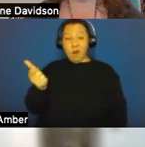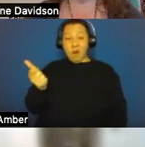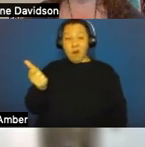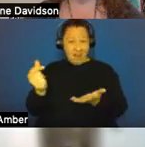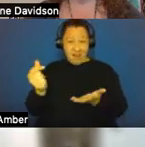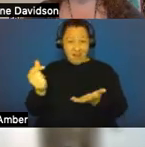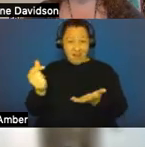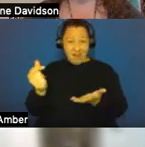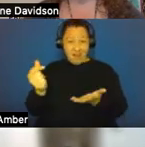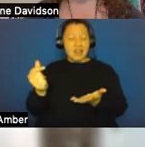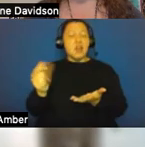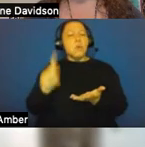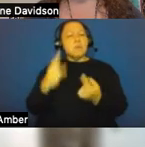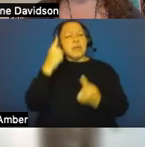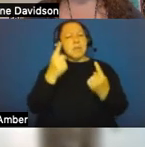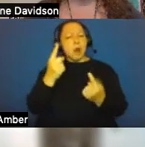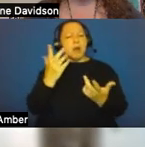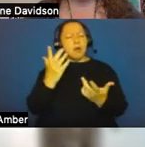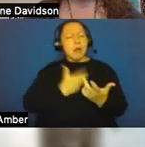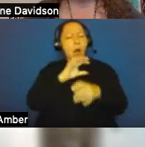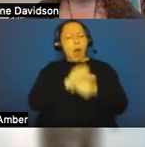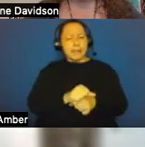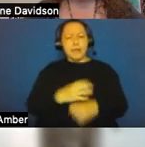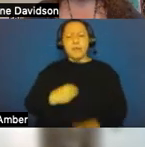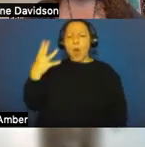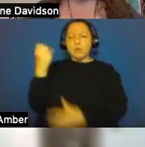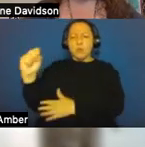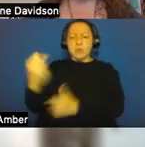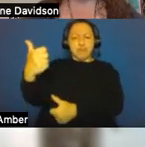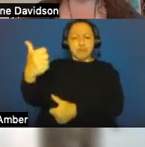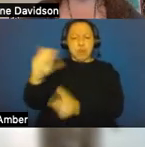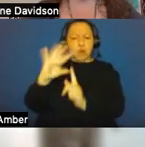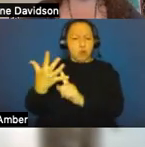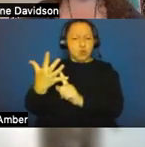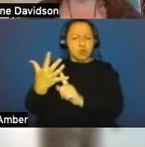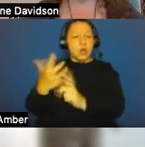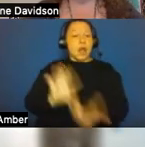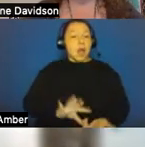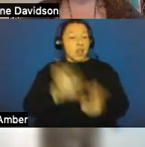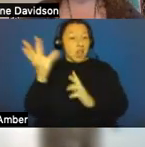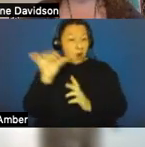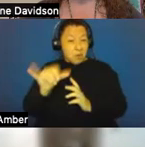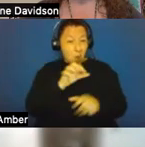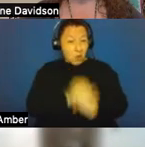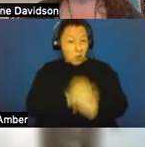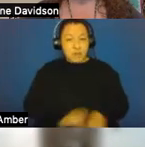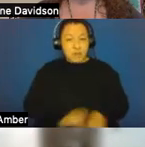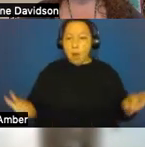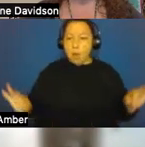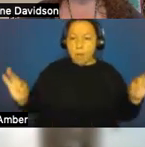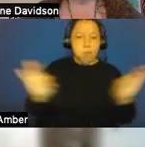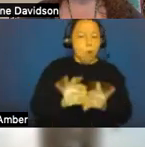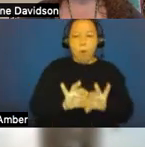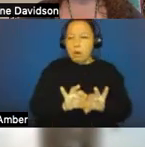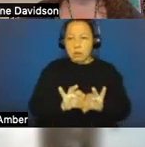white supremacy culture. And so interrupting those habits is really important to us. We